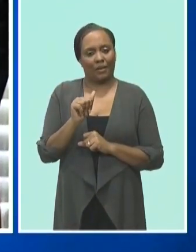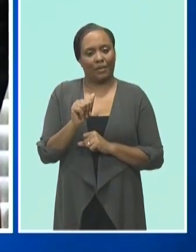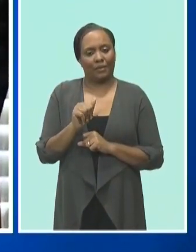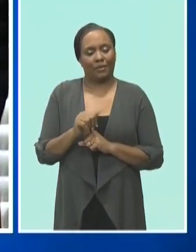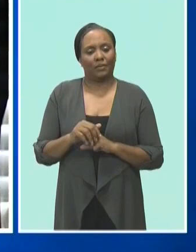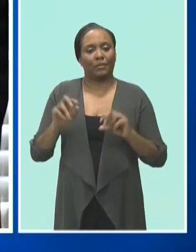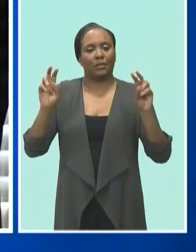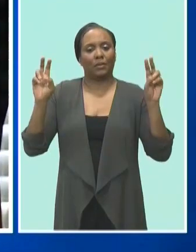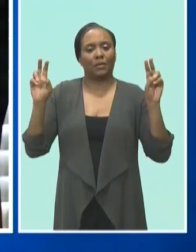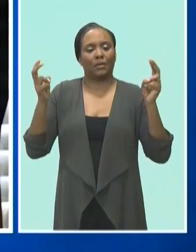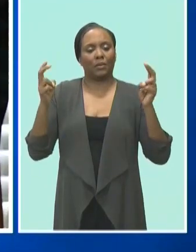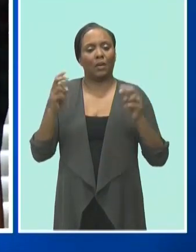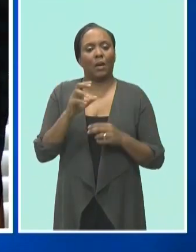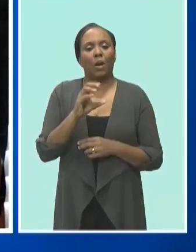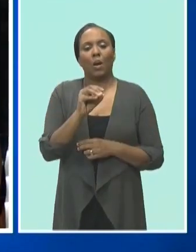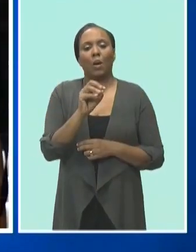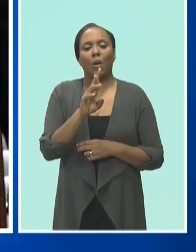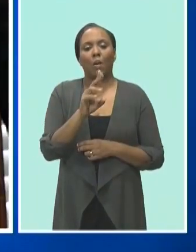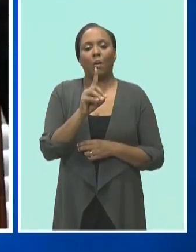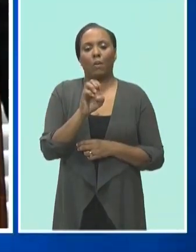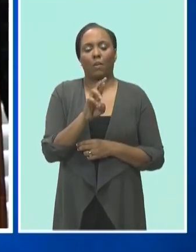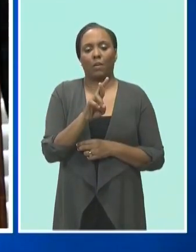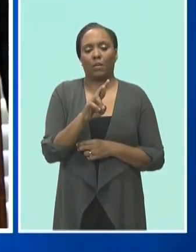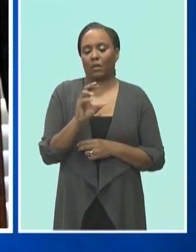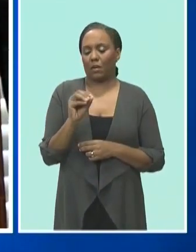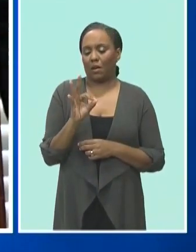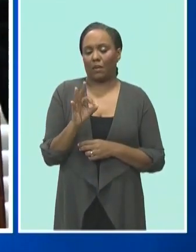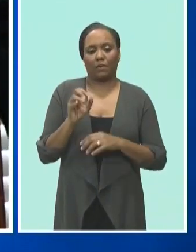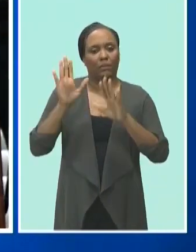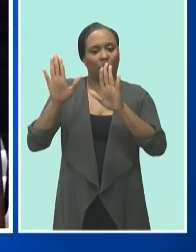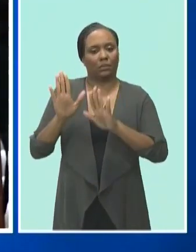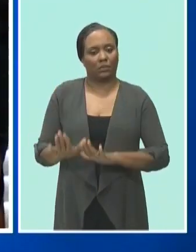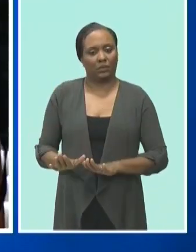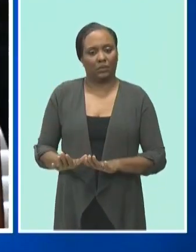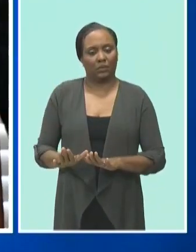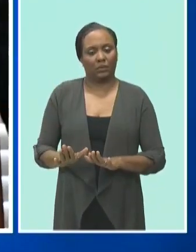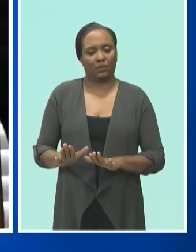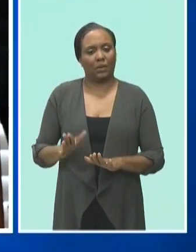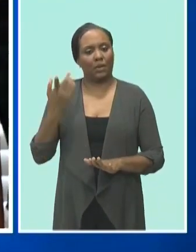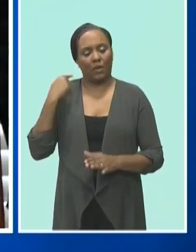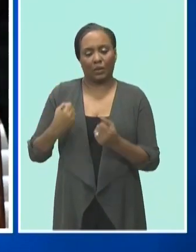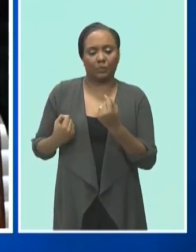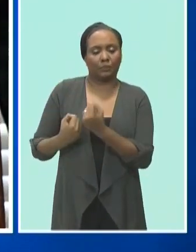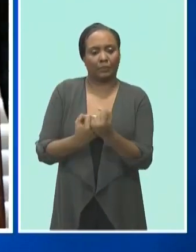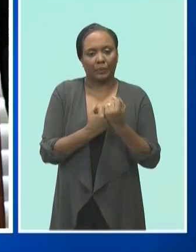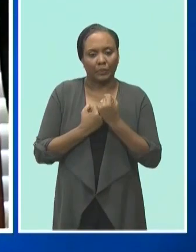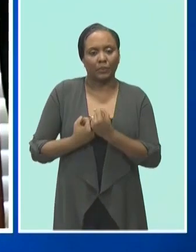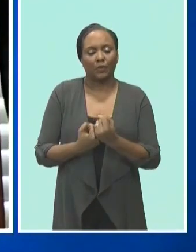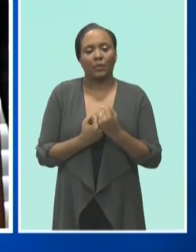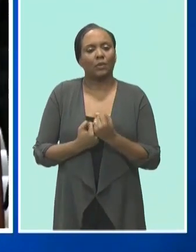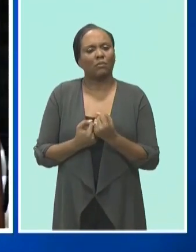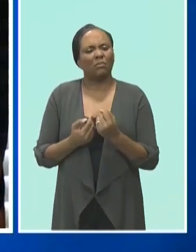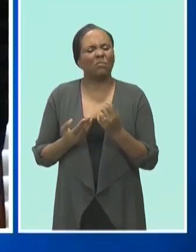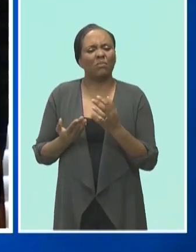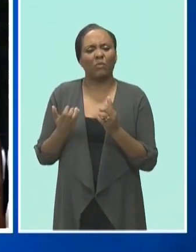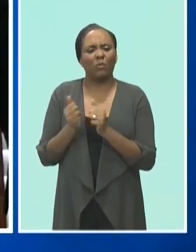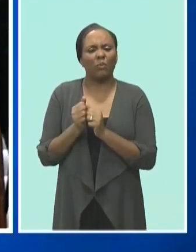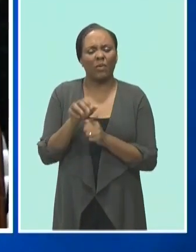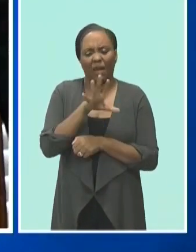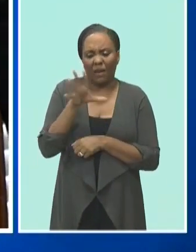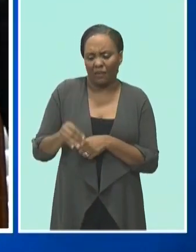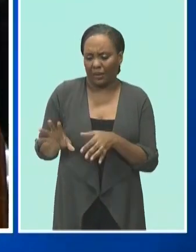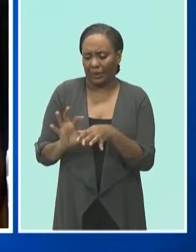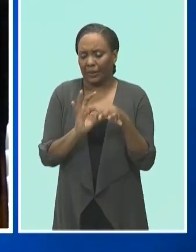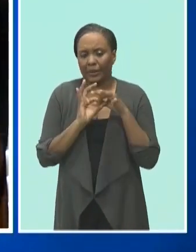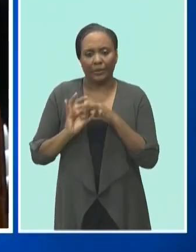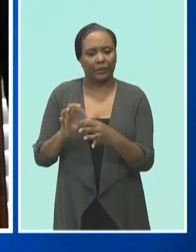of Excellence of Guyana for his dedication and commitment to the Commonwealth, to the Organization of African Unity, to the